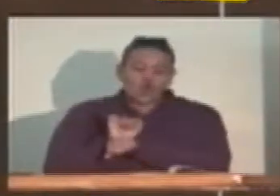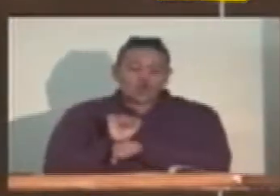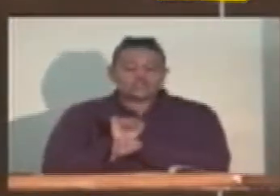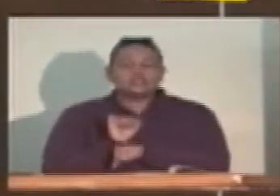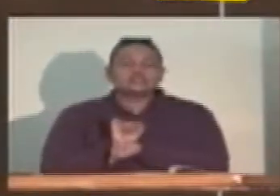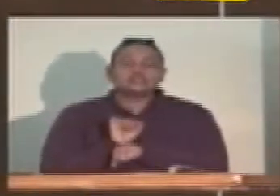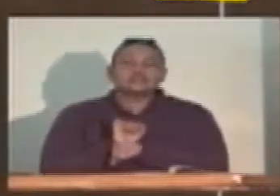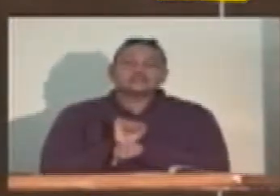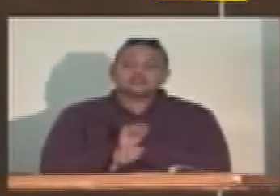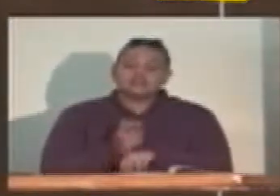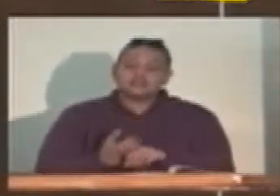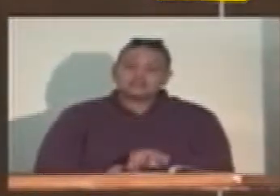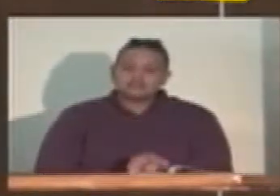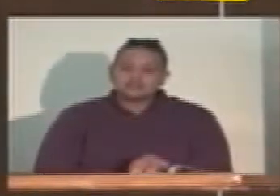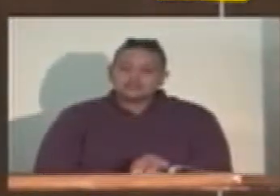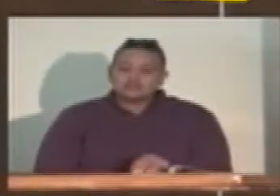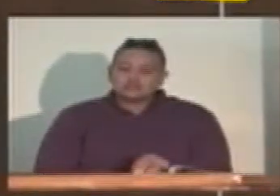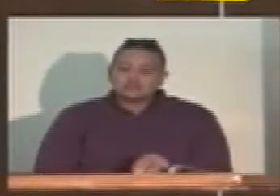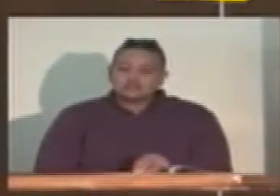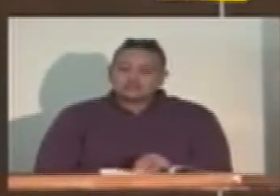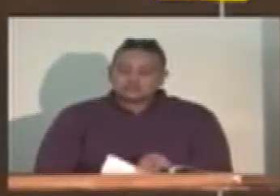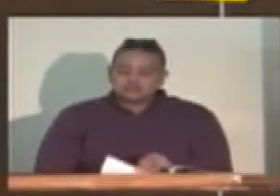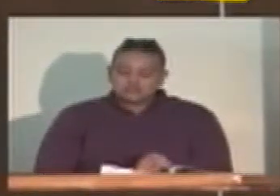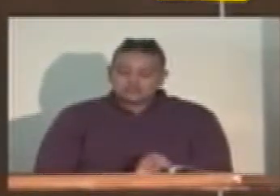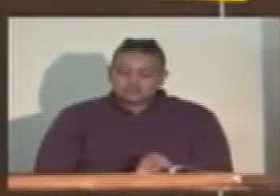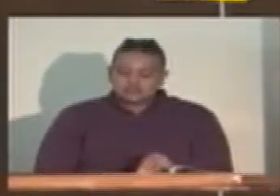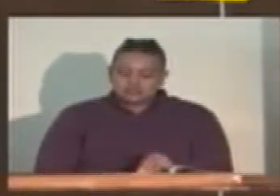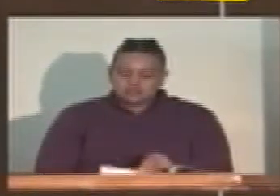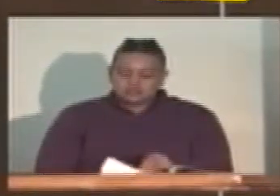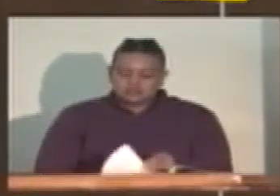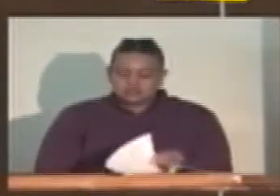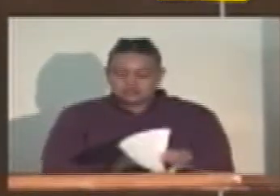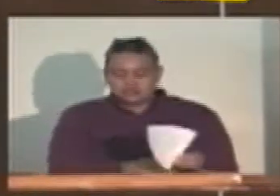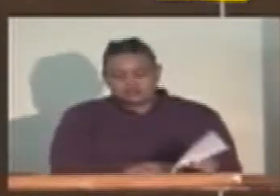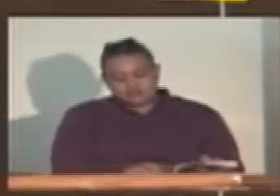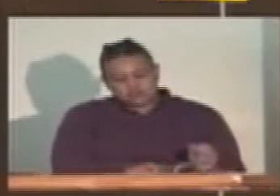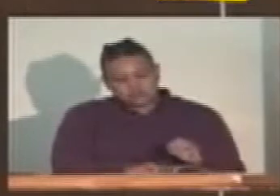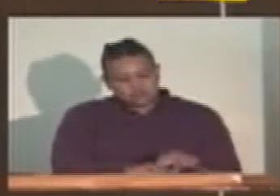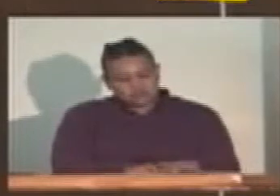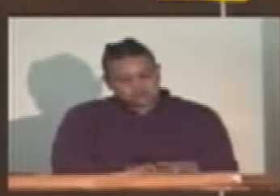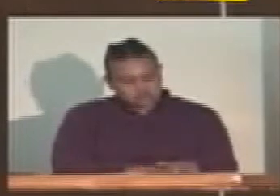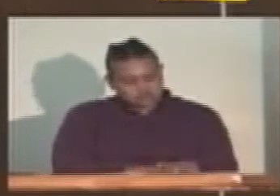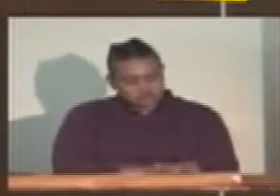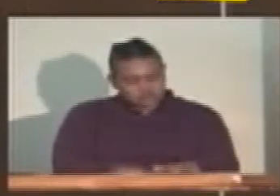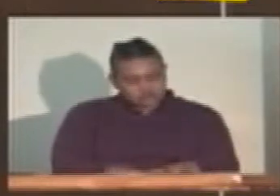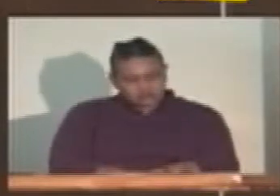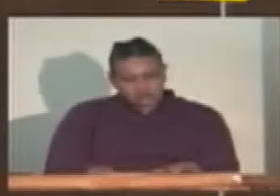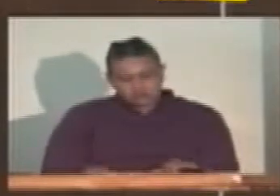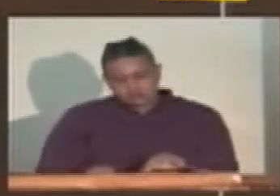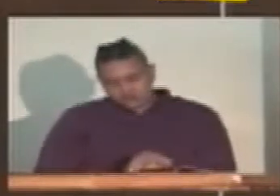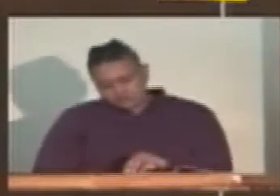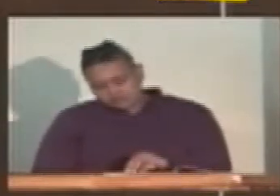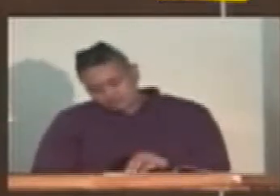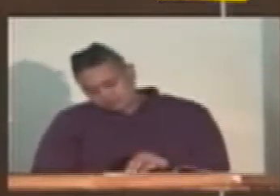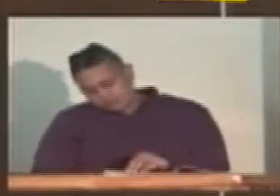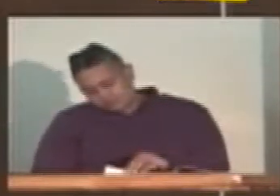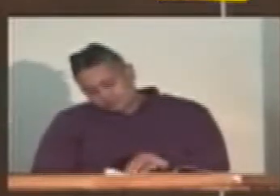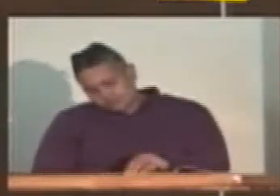to the matter of works. No? You want me to finish?